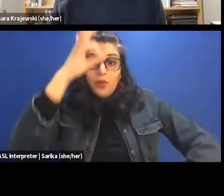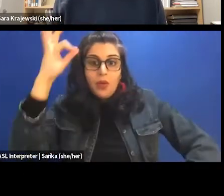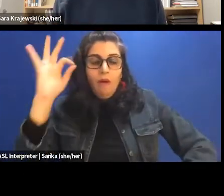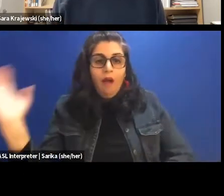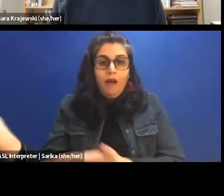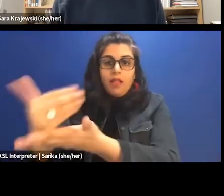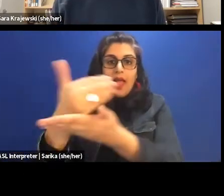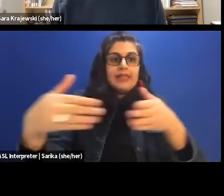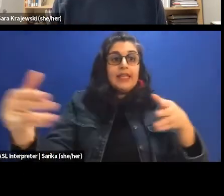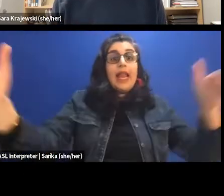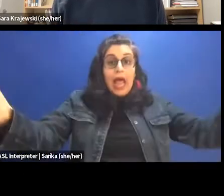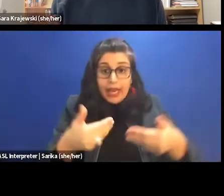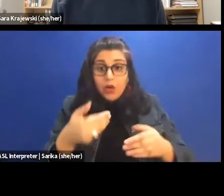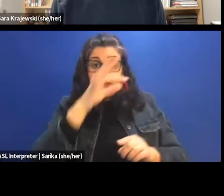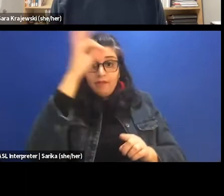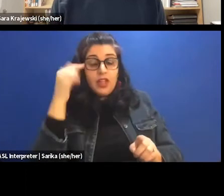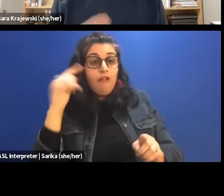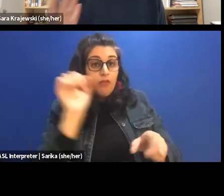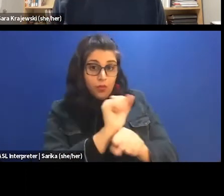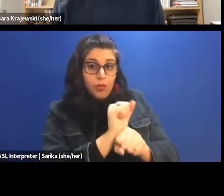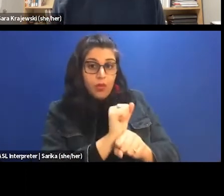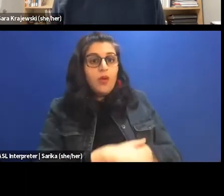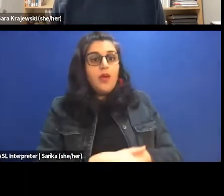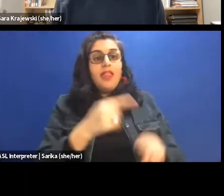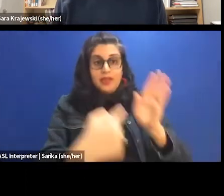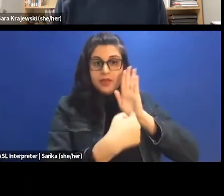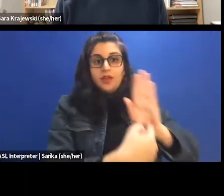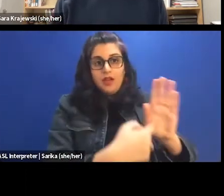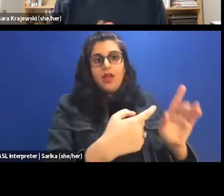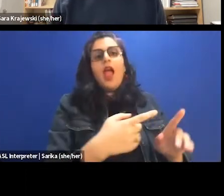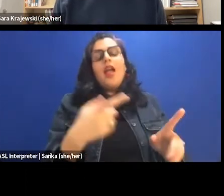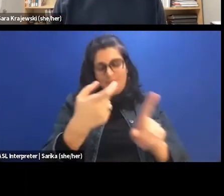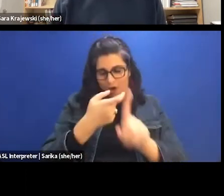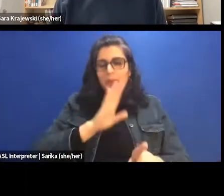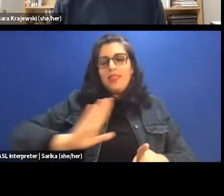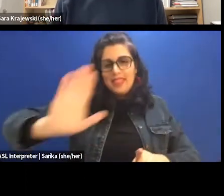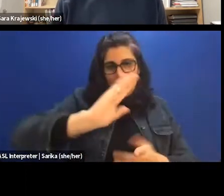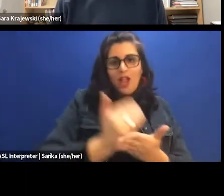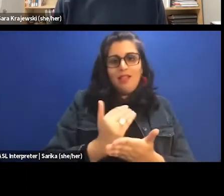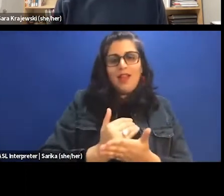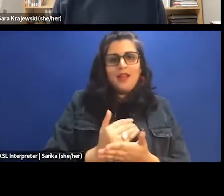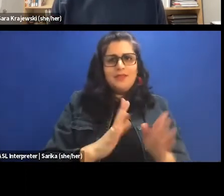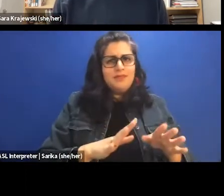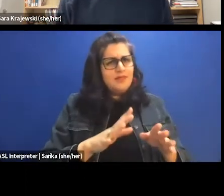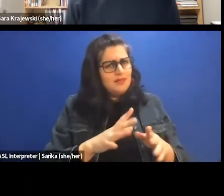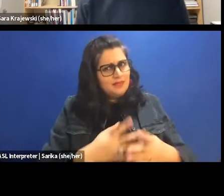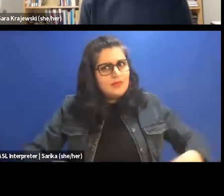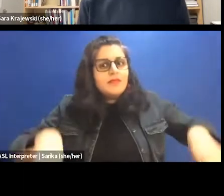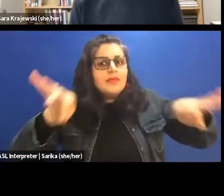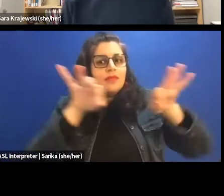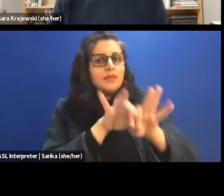commissioning work from her. This exhibition, which is drawn from their collection, is also particularly rich in